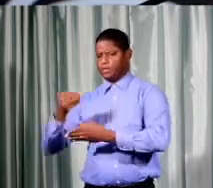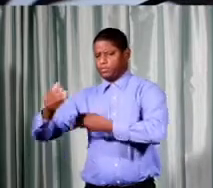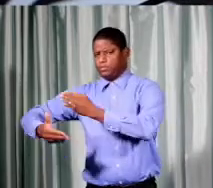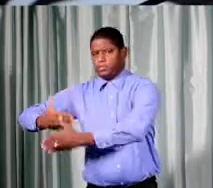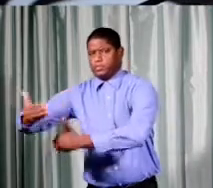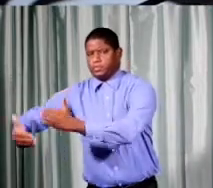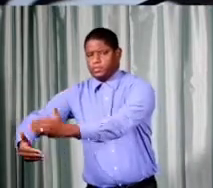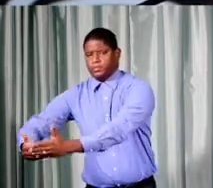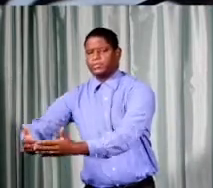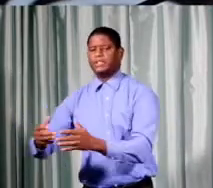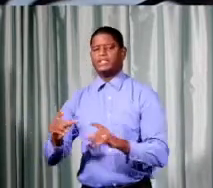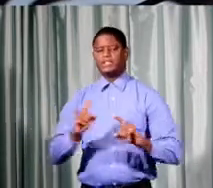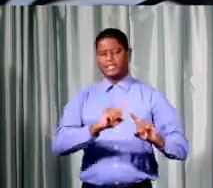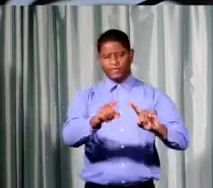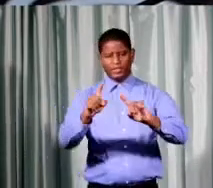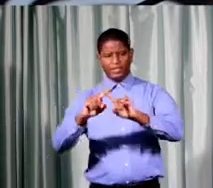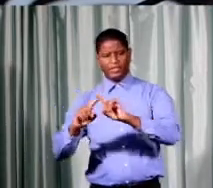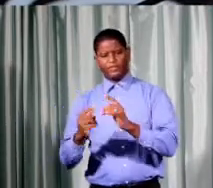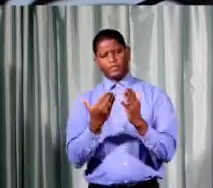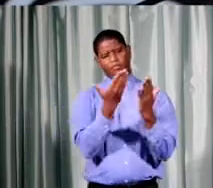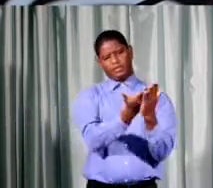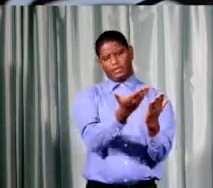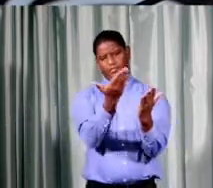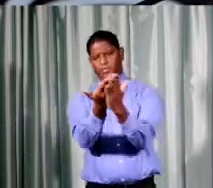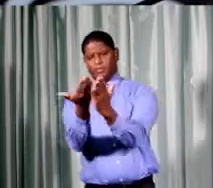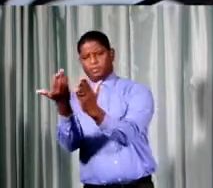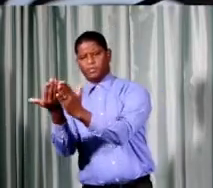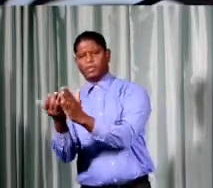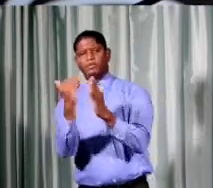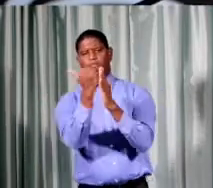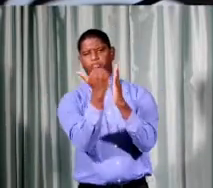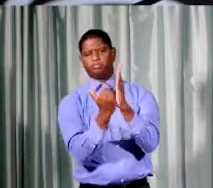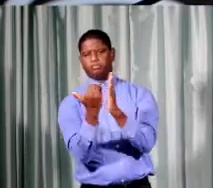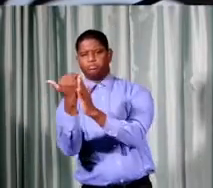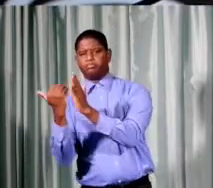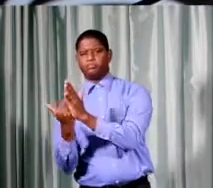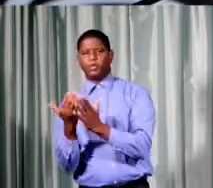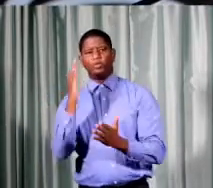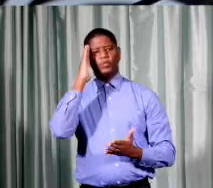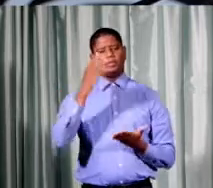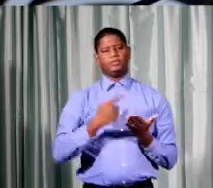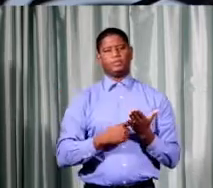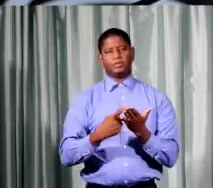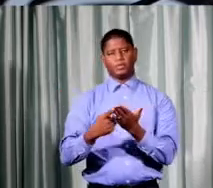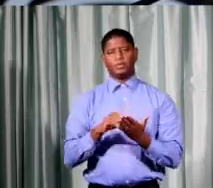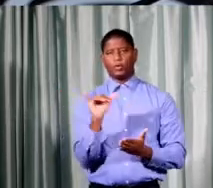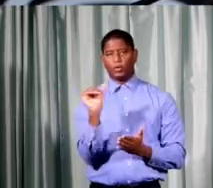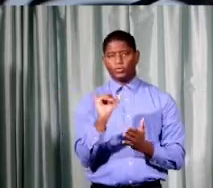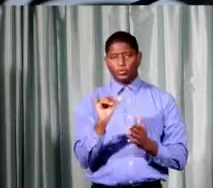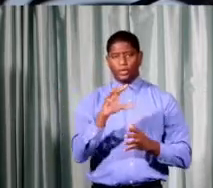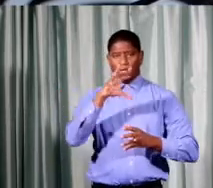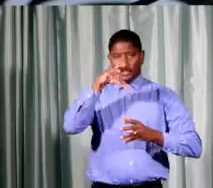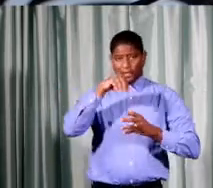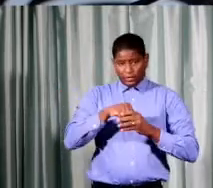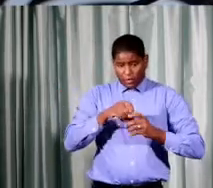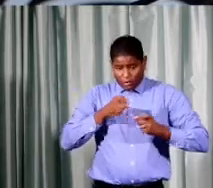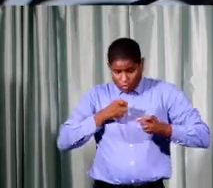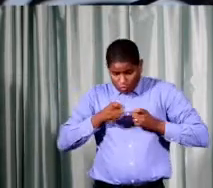it. Very importantly, we will speak this time a bit about internal controls so people don't rip you